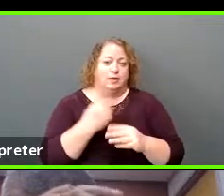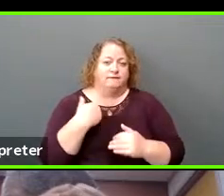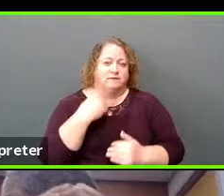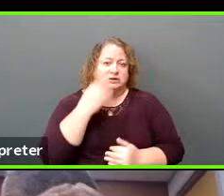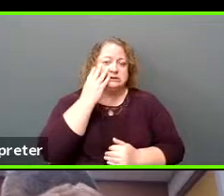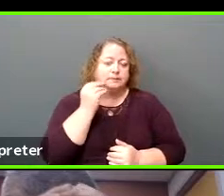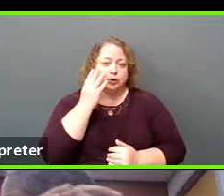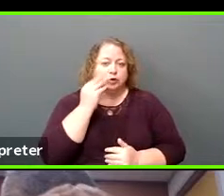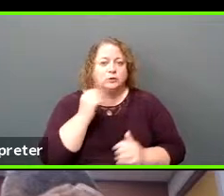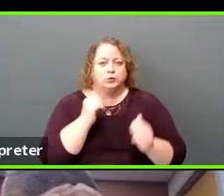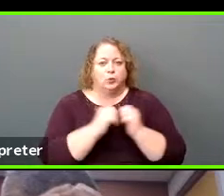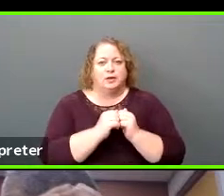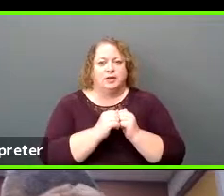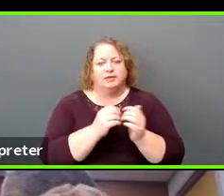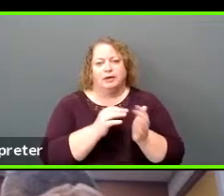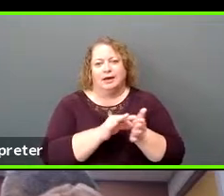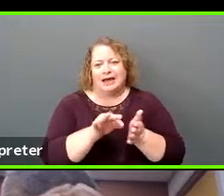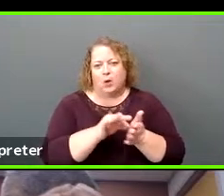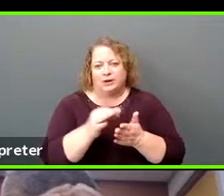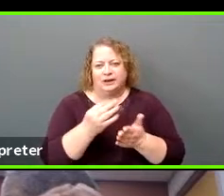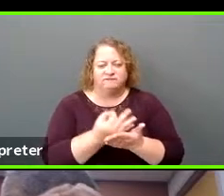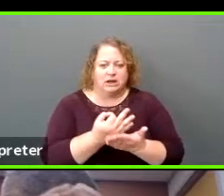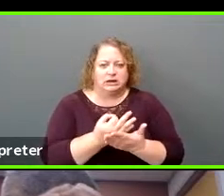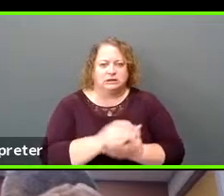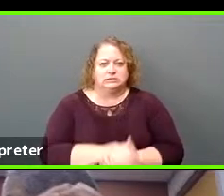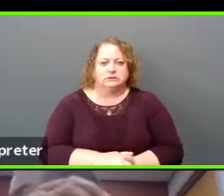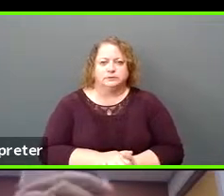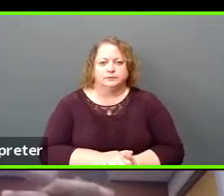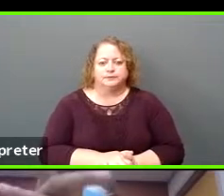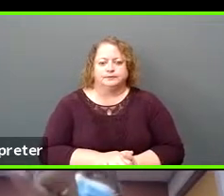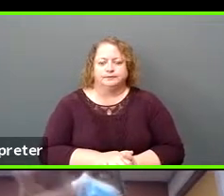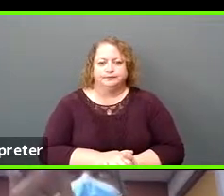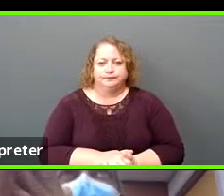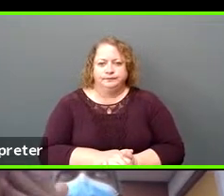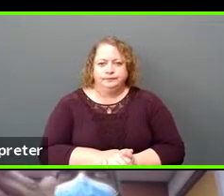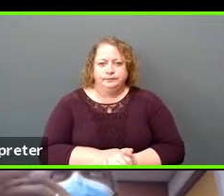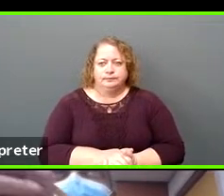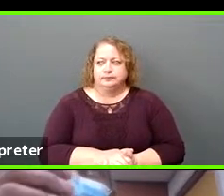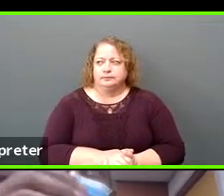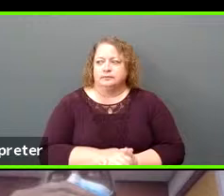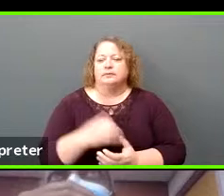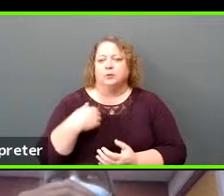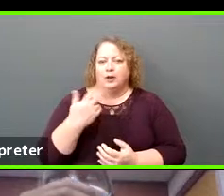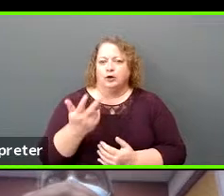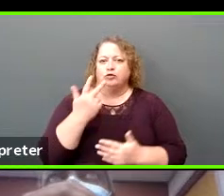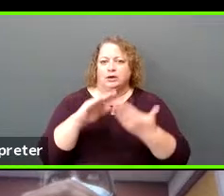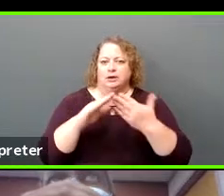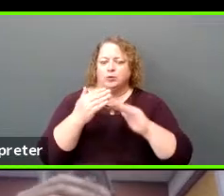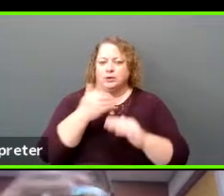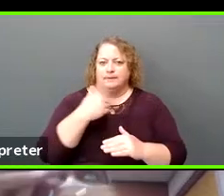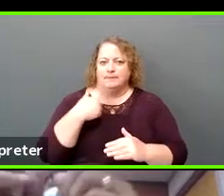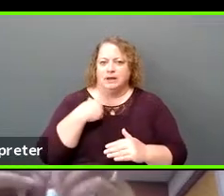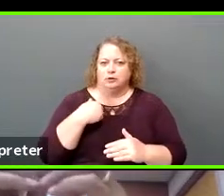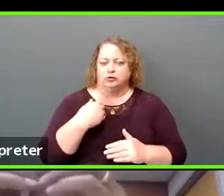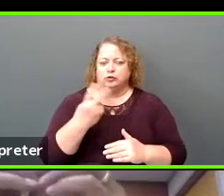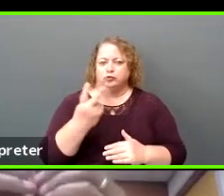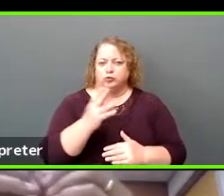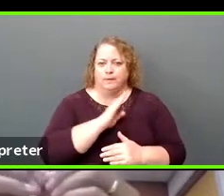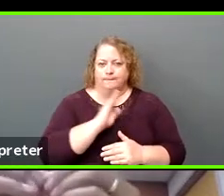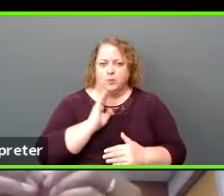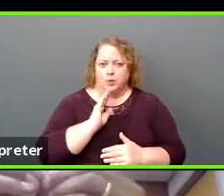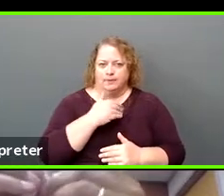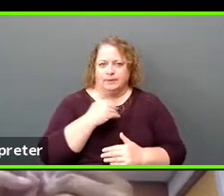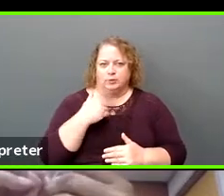have experience with accounting and finance. Yep, we had 3 community members on there this year and 2 board members.